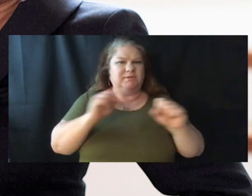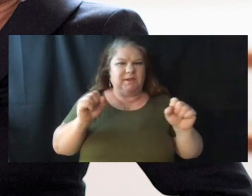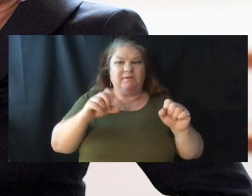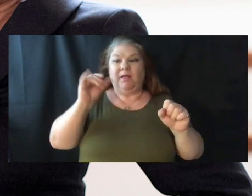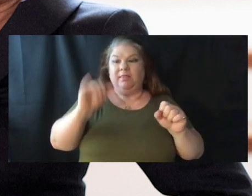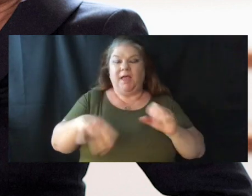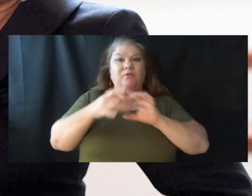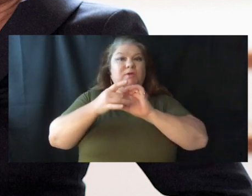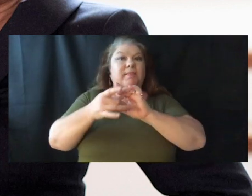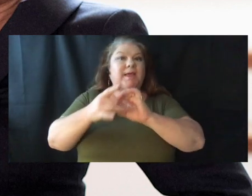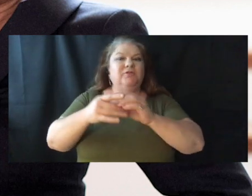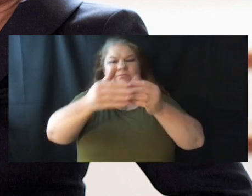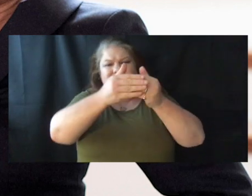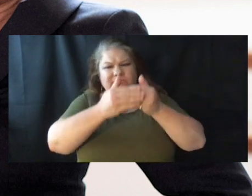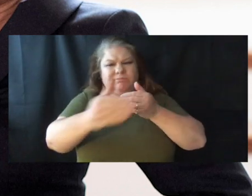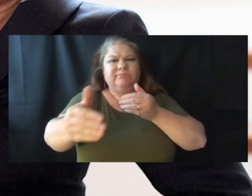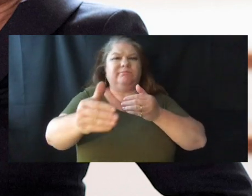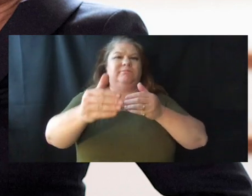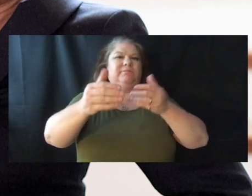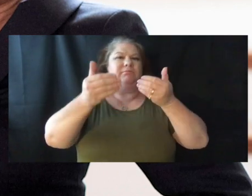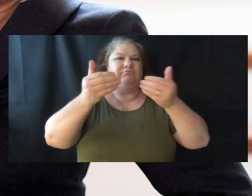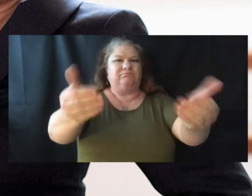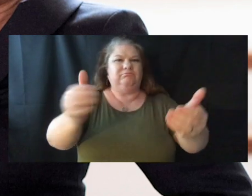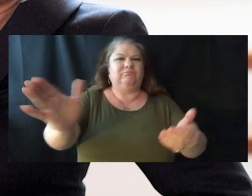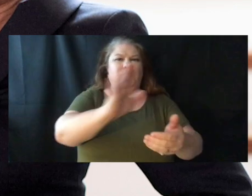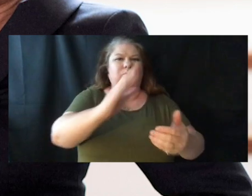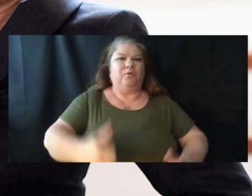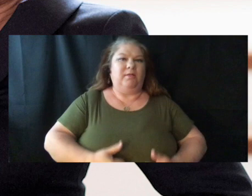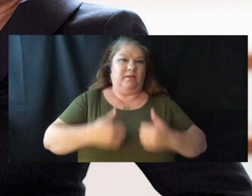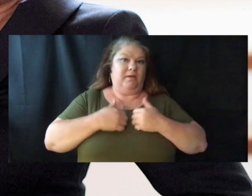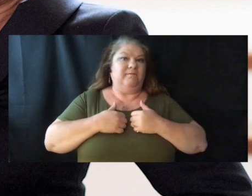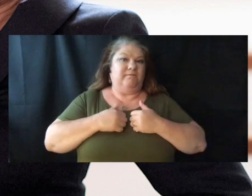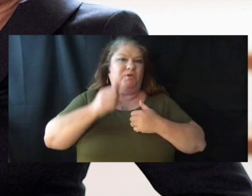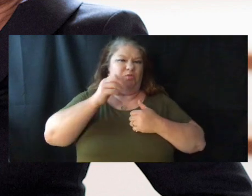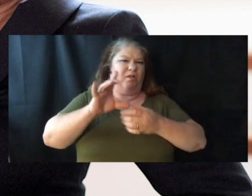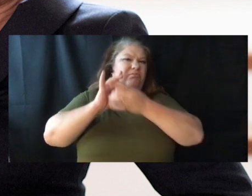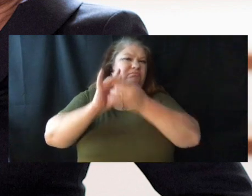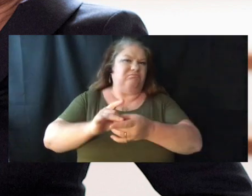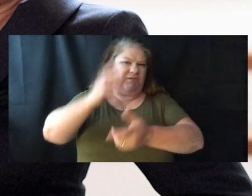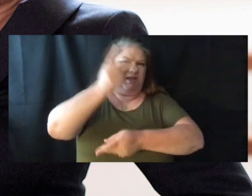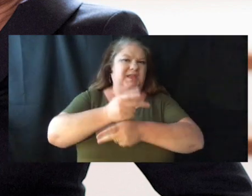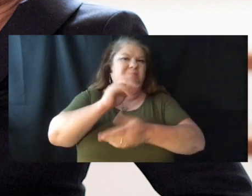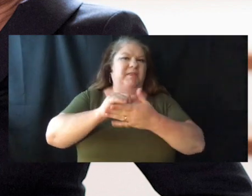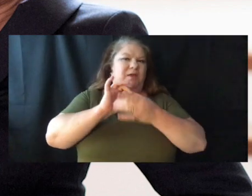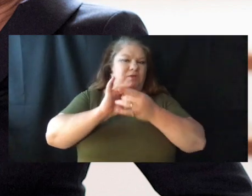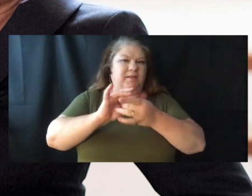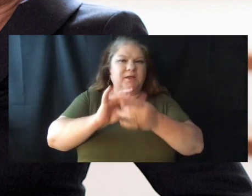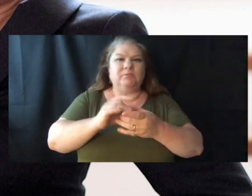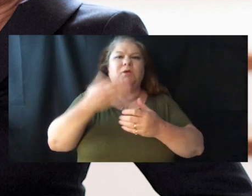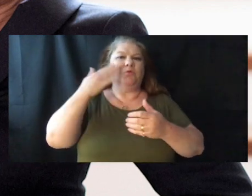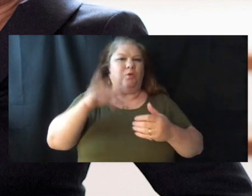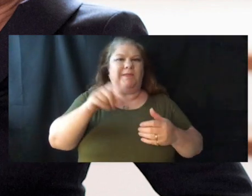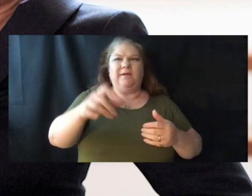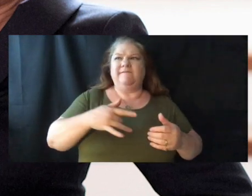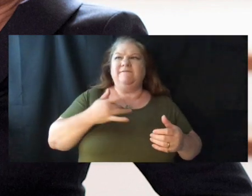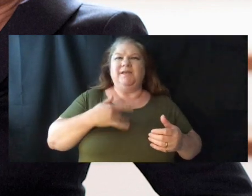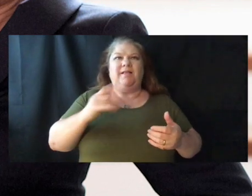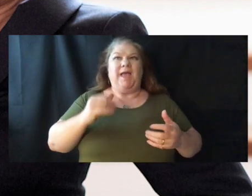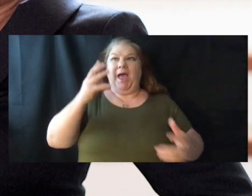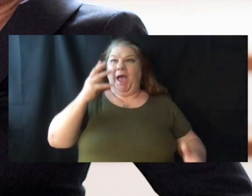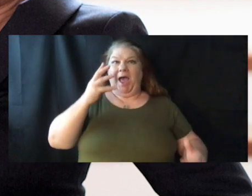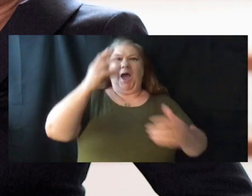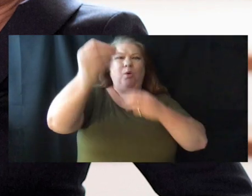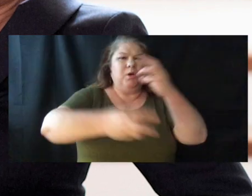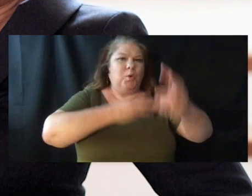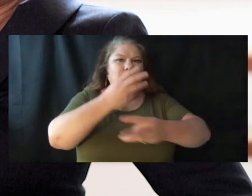And you'll take those relationships with you wherever you go for the rest of your life. I know that you're feeling